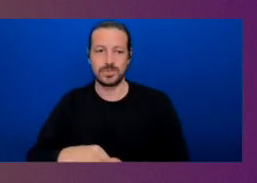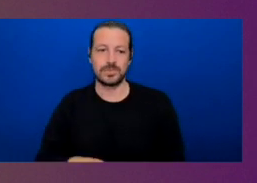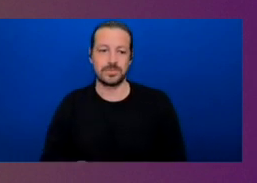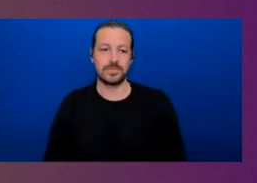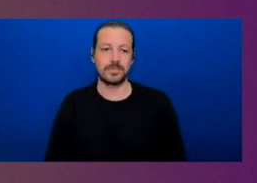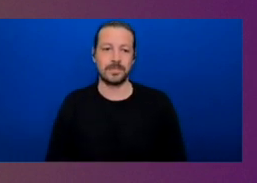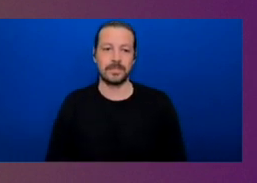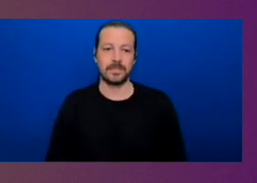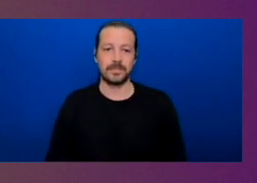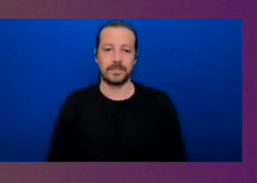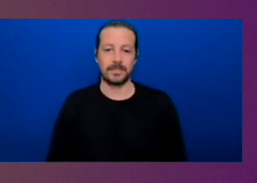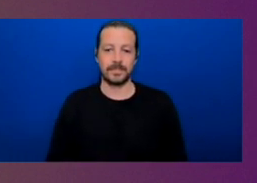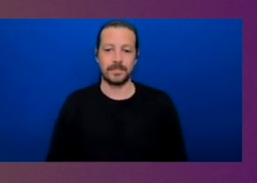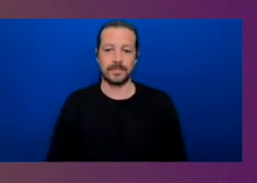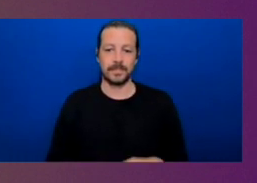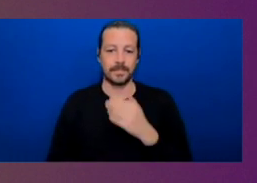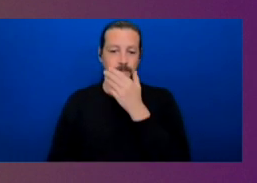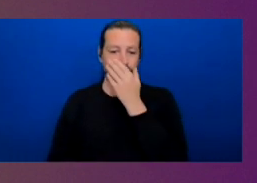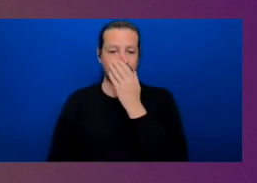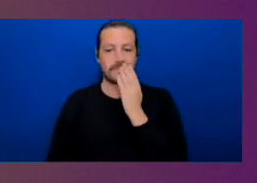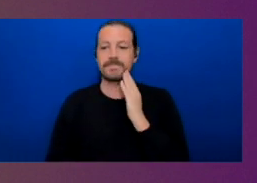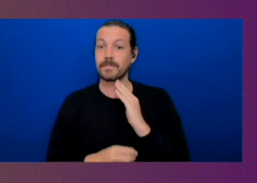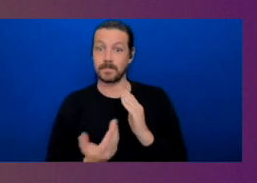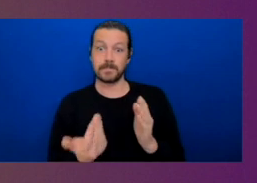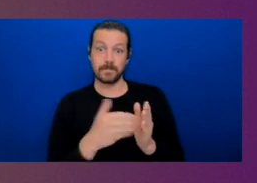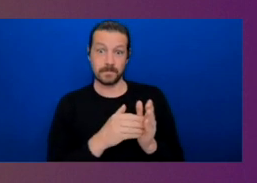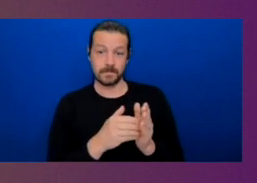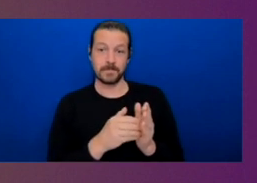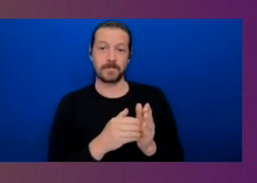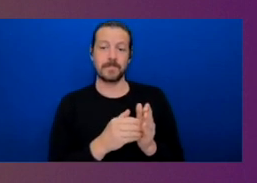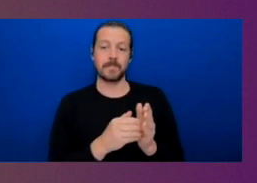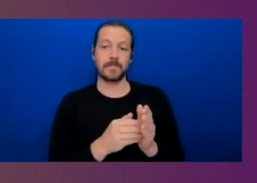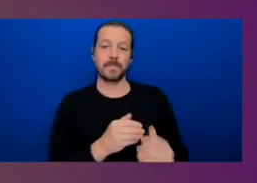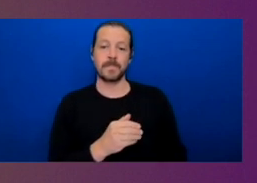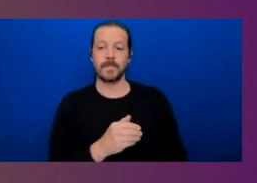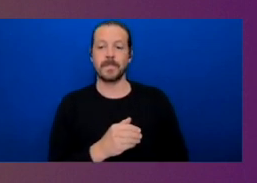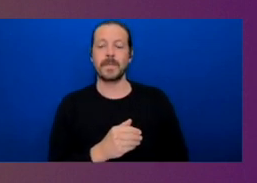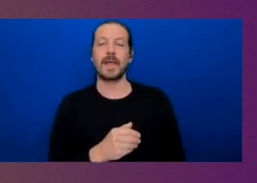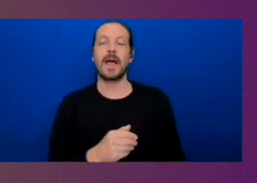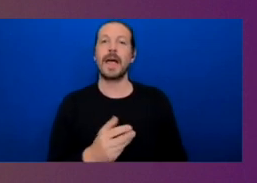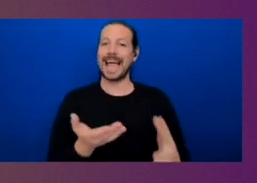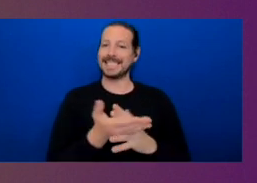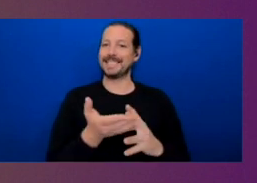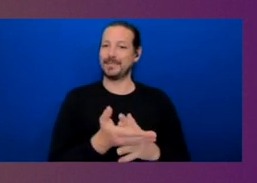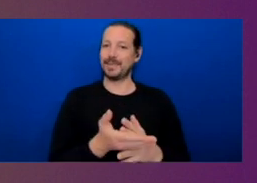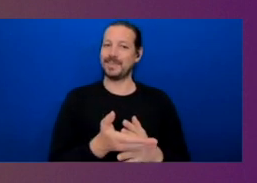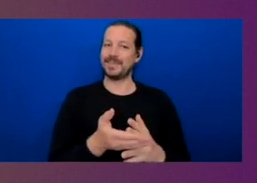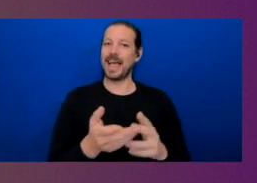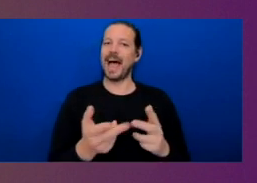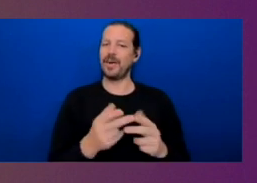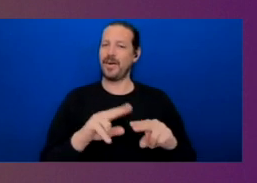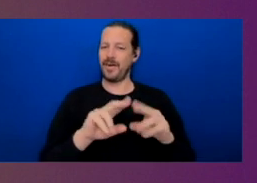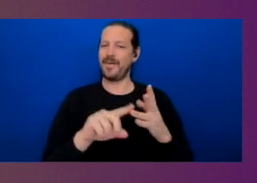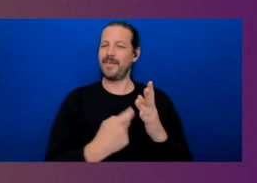participation. If I can build on top of that, I think the other form of accessibility is important too. That we